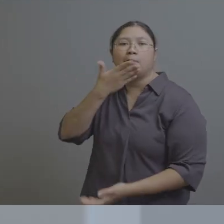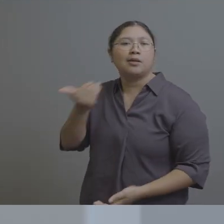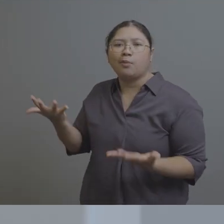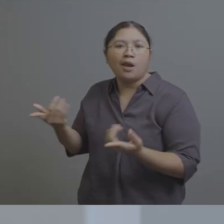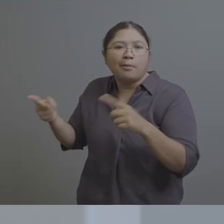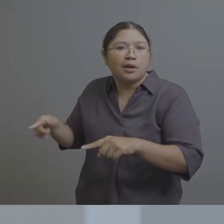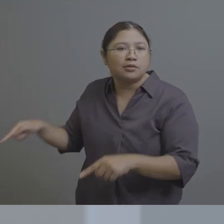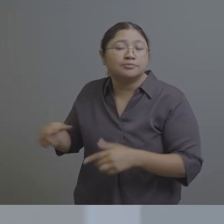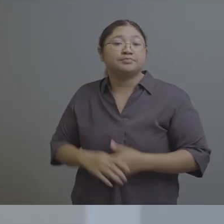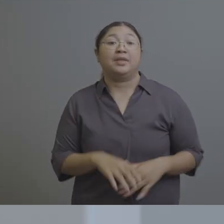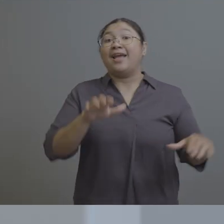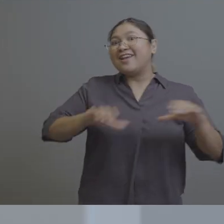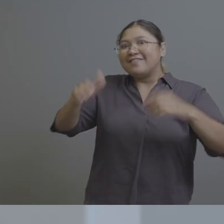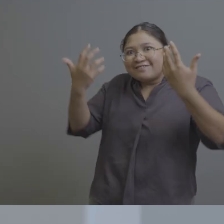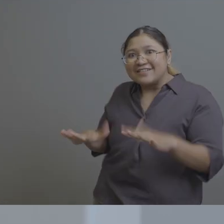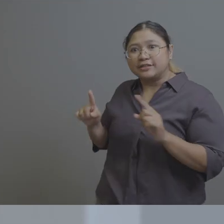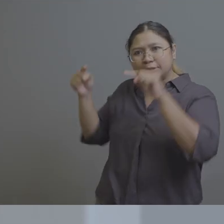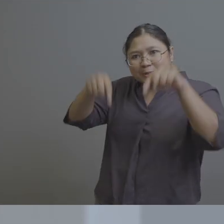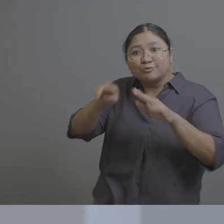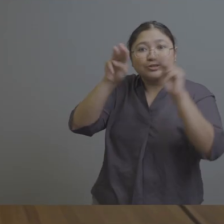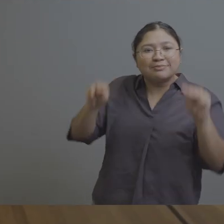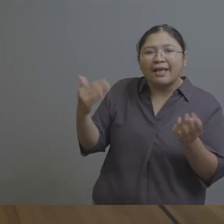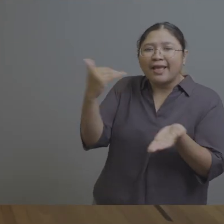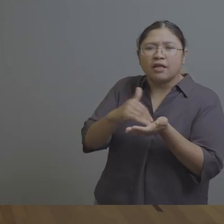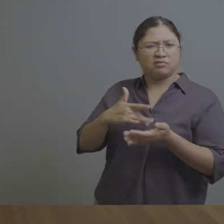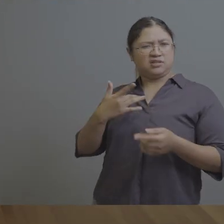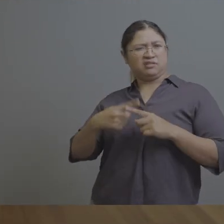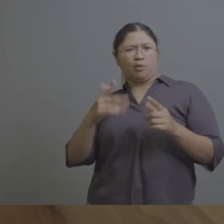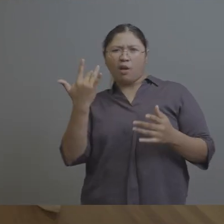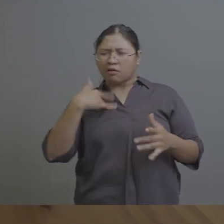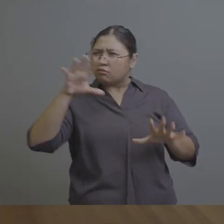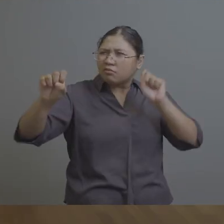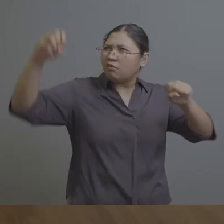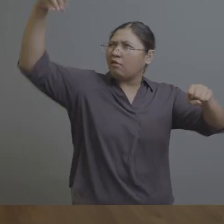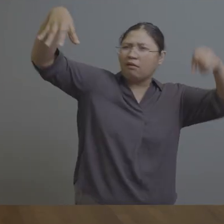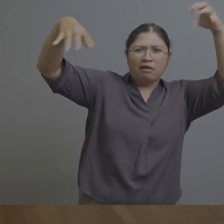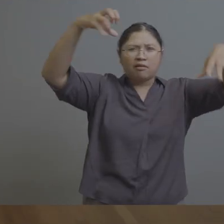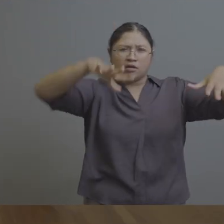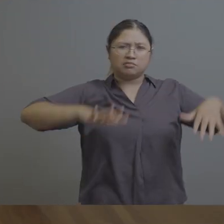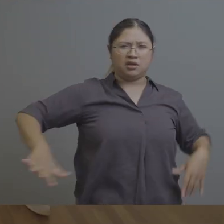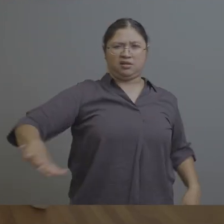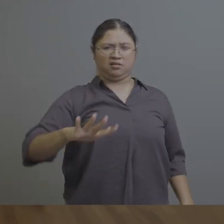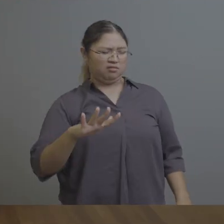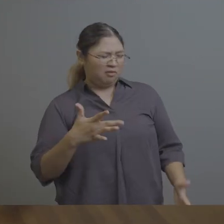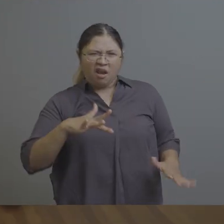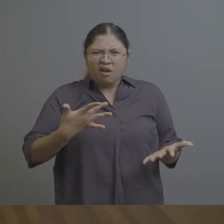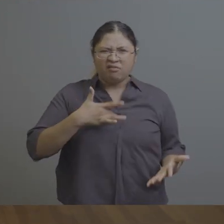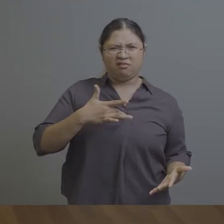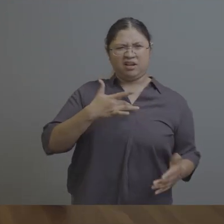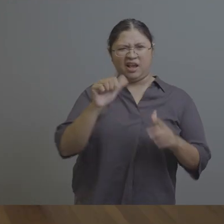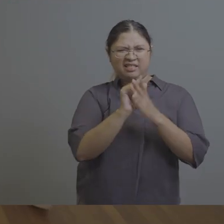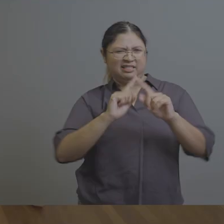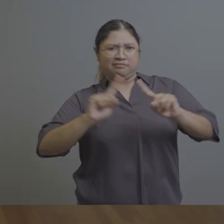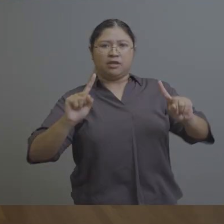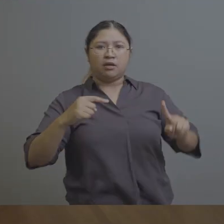Visiting the gallery after the programs feel very different. I noticed things like lighting, space, and how artworks are displayed, and I